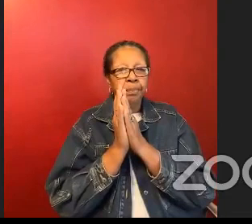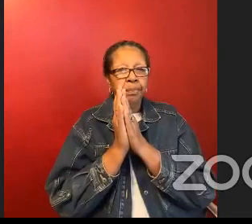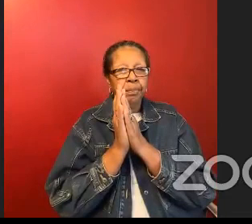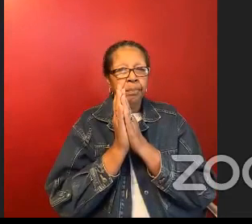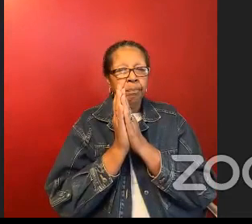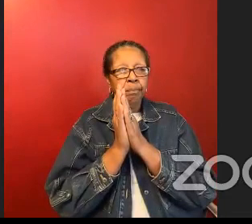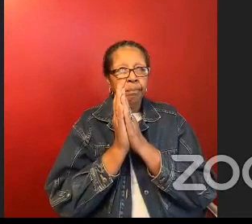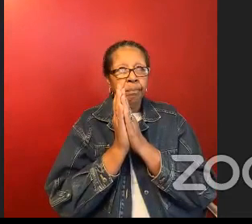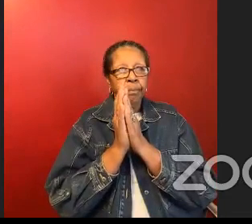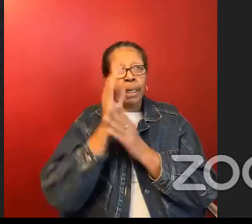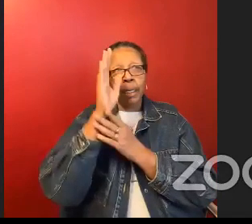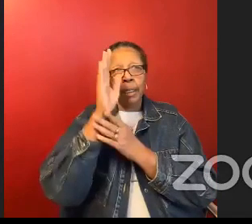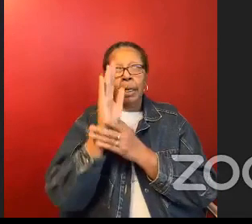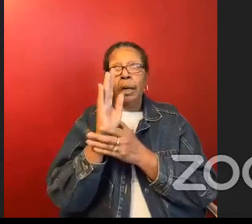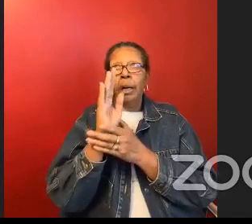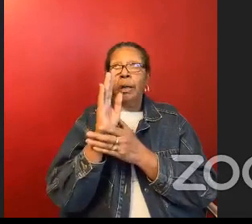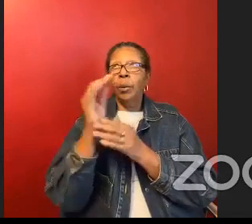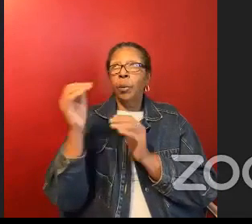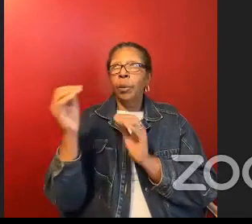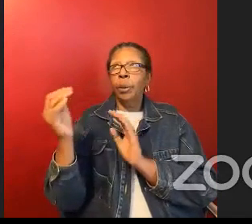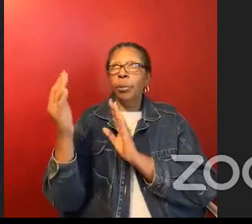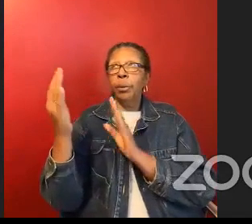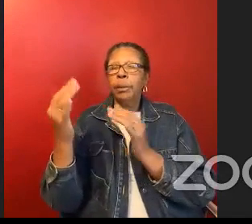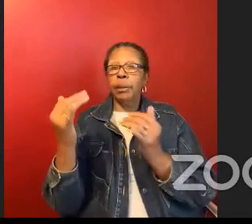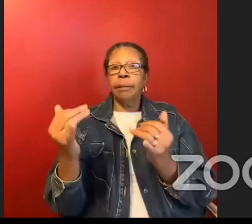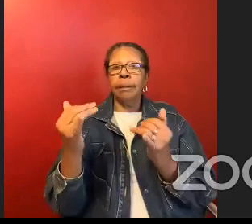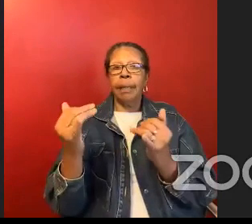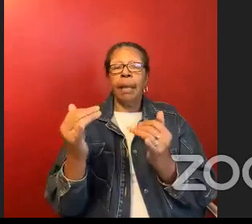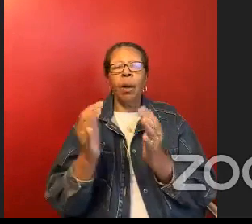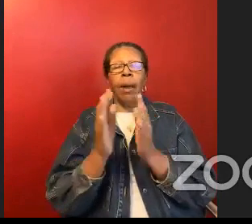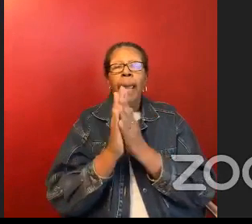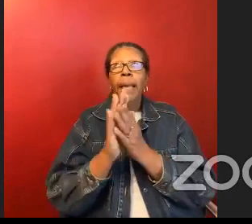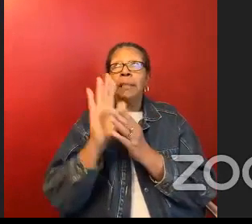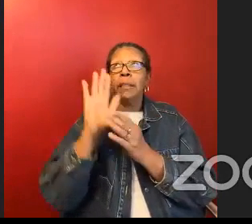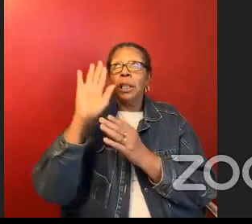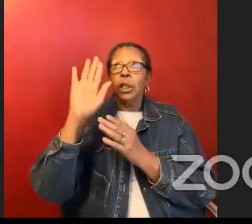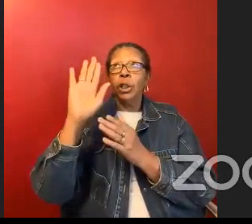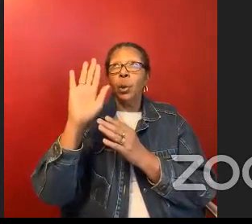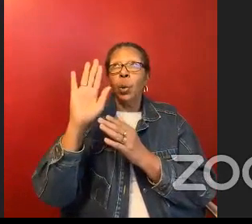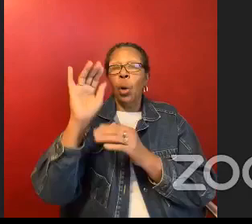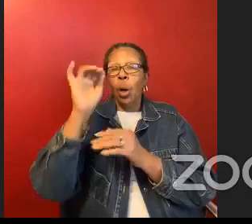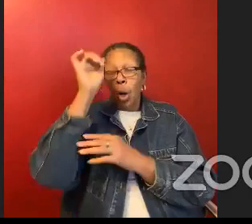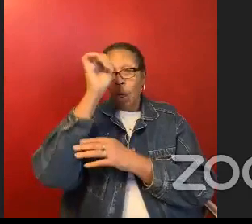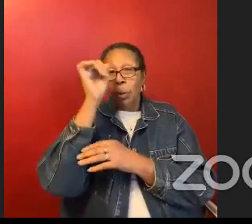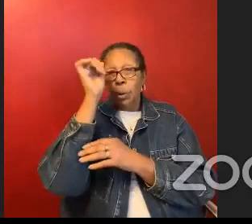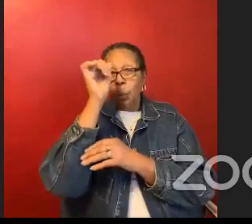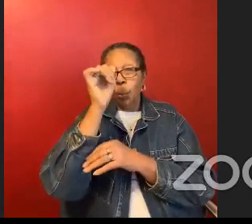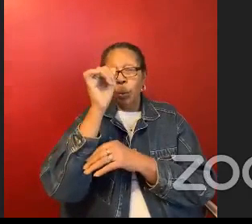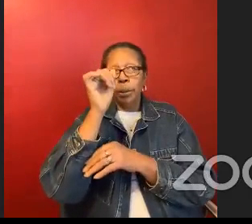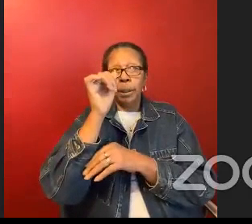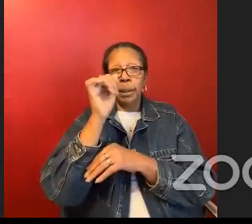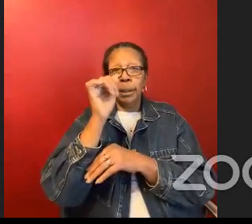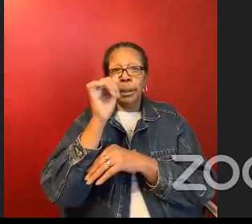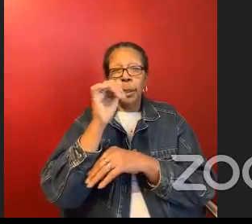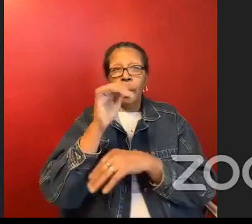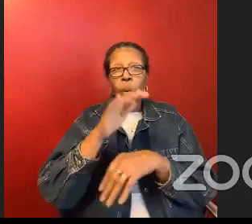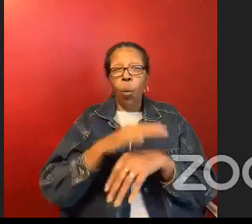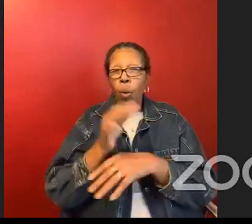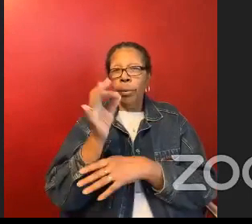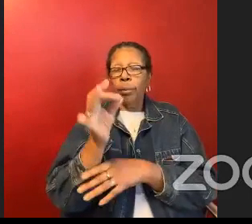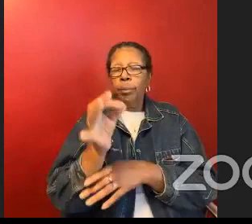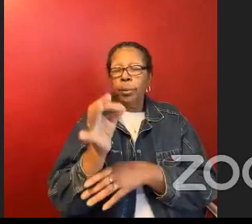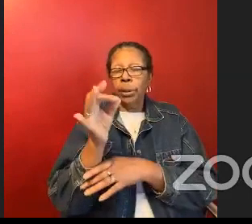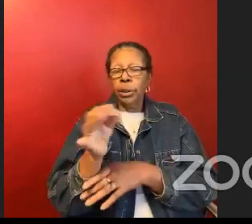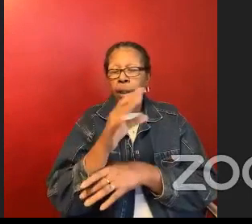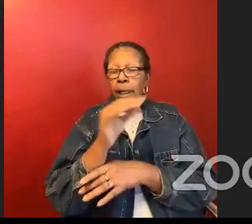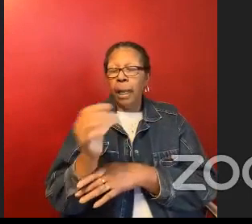God, we come before you now, asking your presence and anointing upon the preached word and the one who